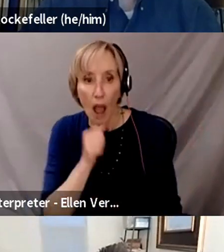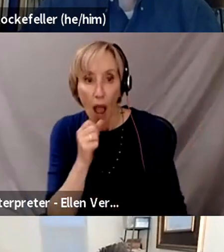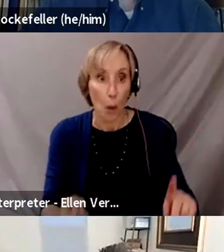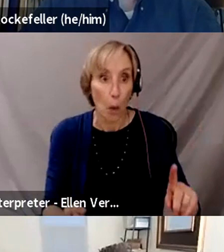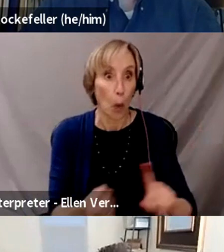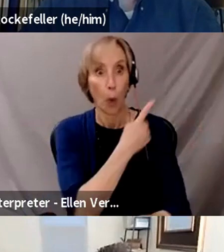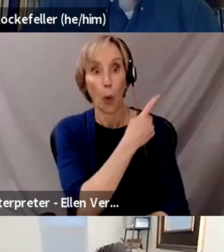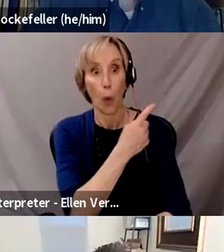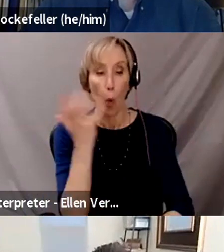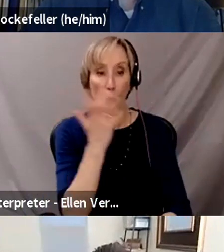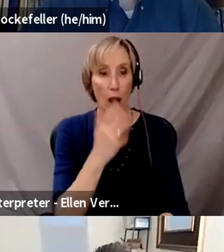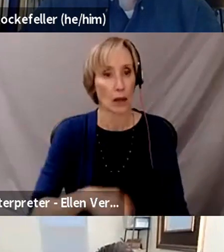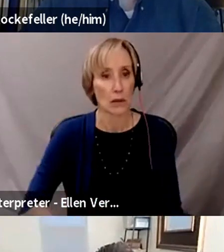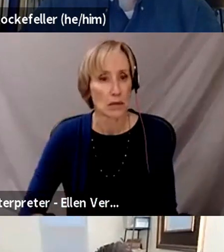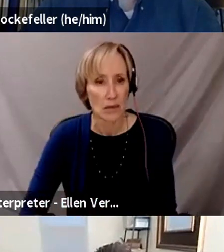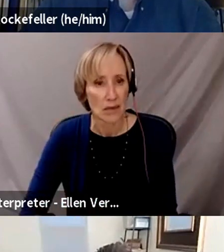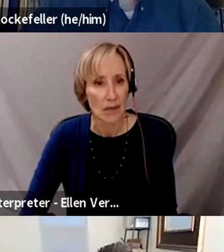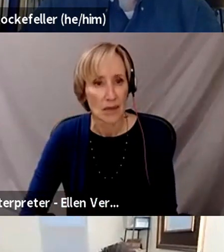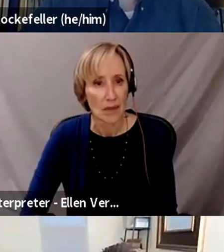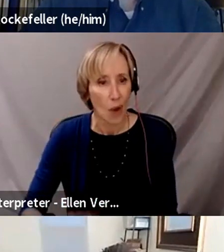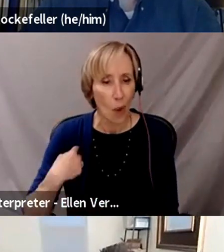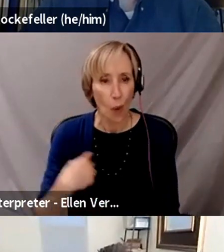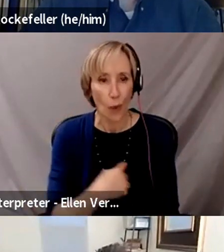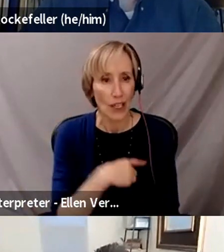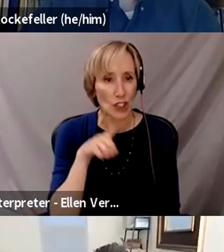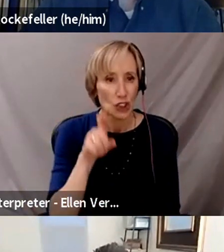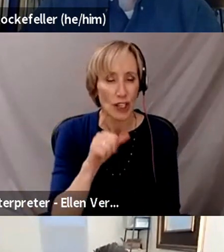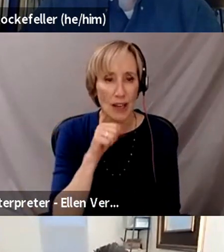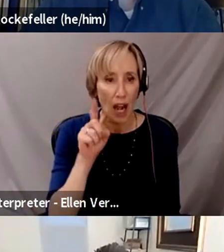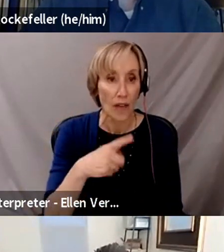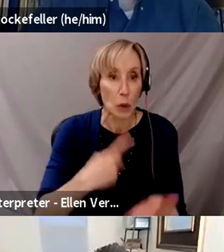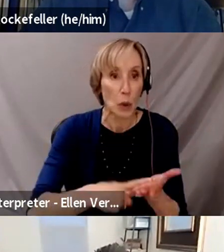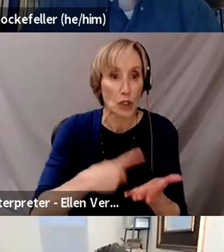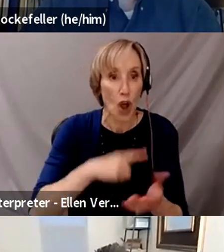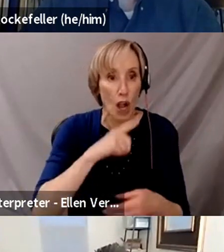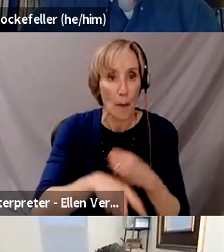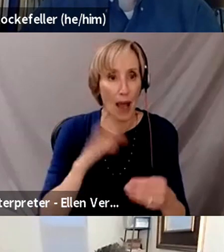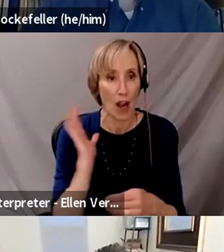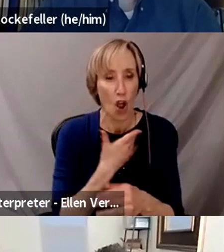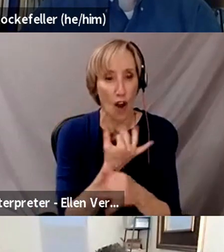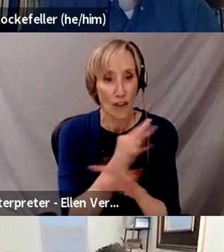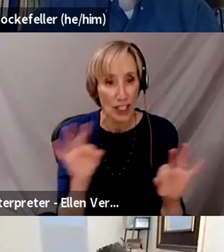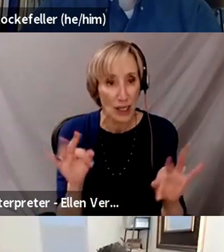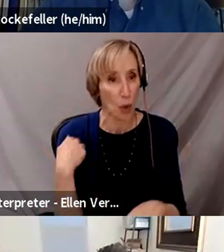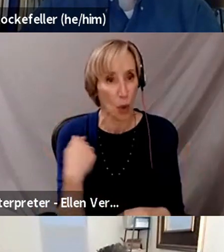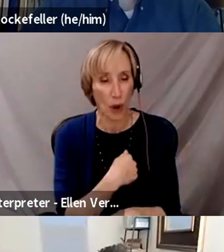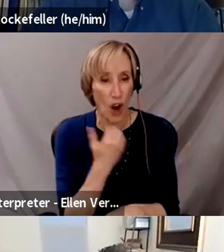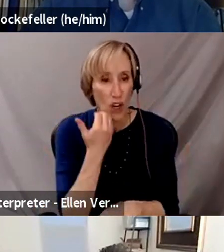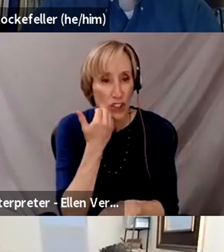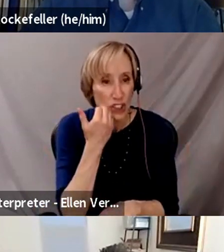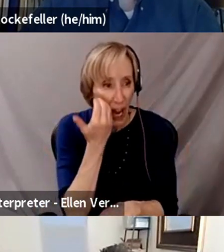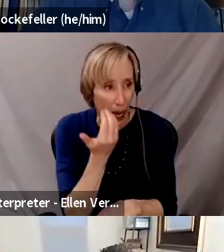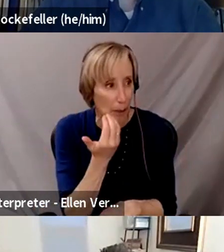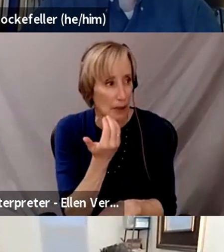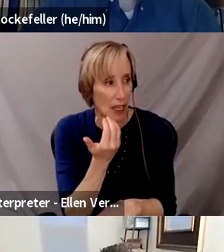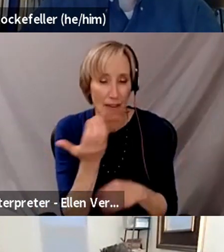we need to talk about liberation in the first place, the fact that, we are shamed and put into this place, that there would be a world